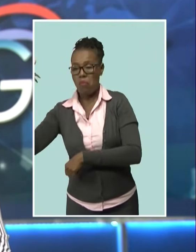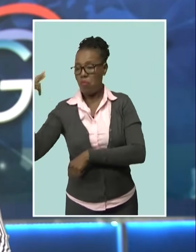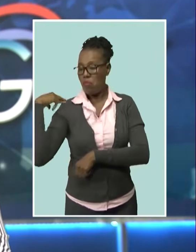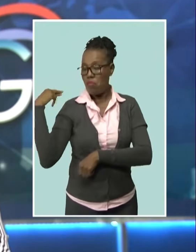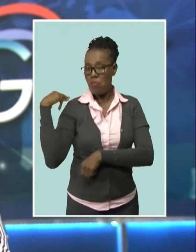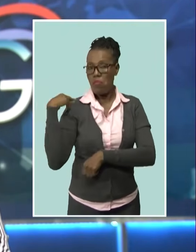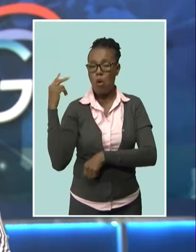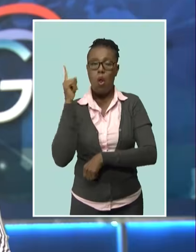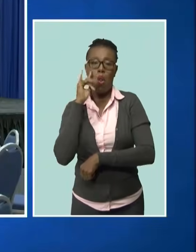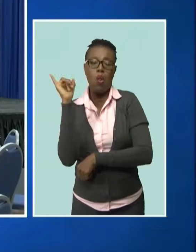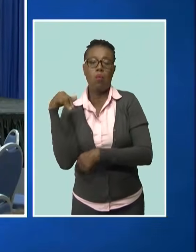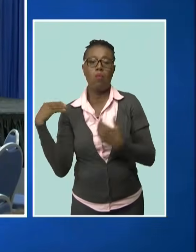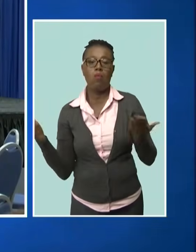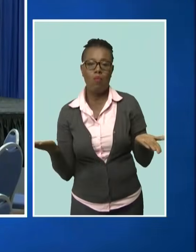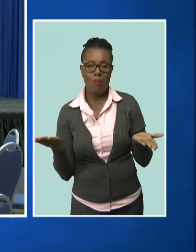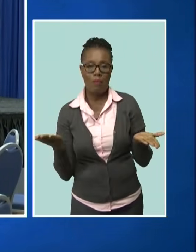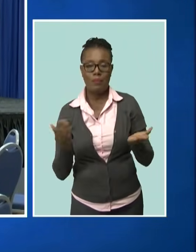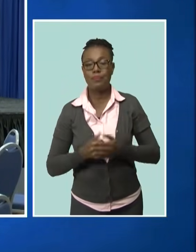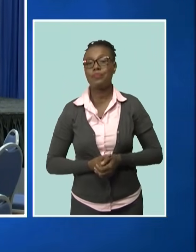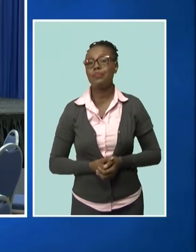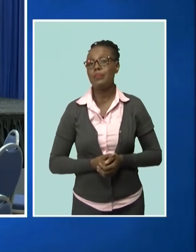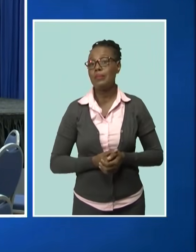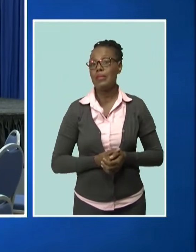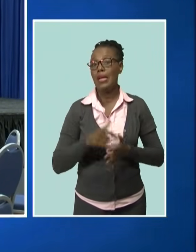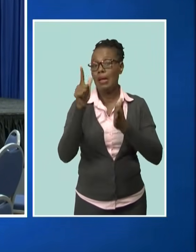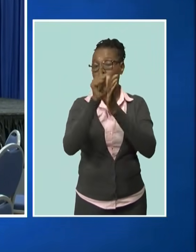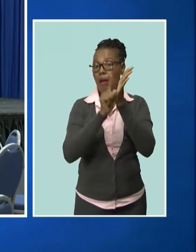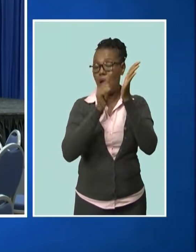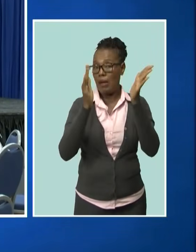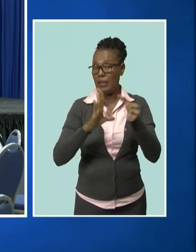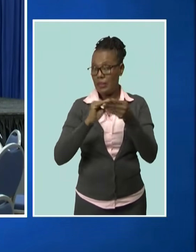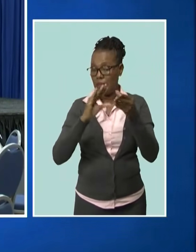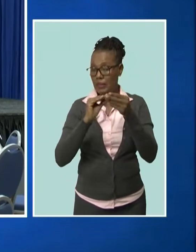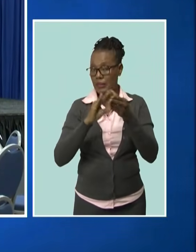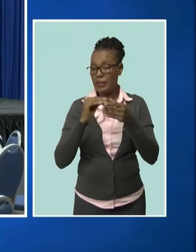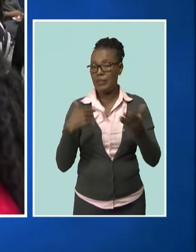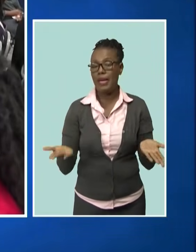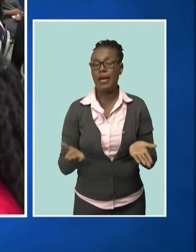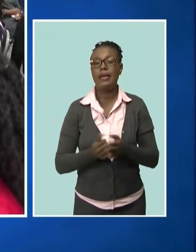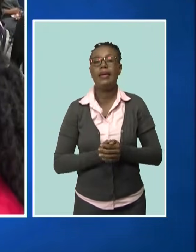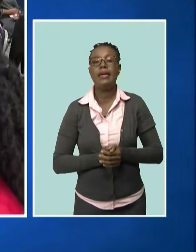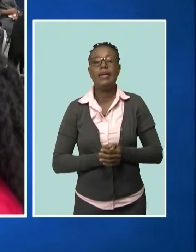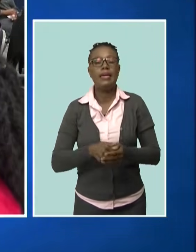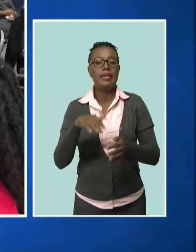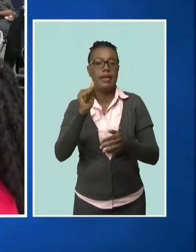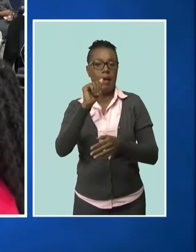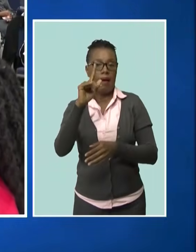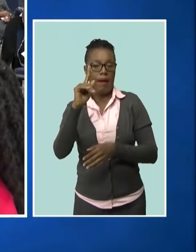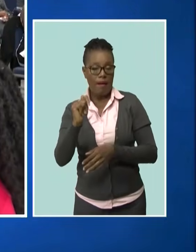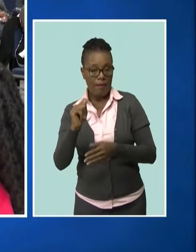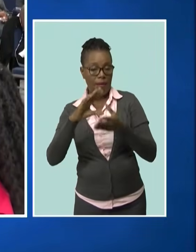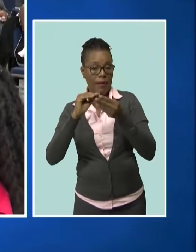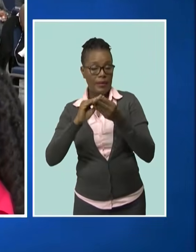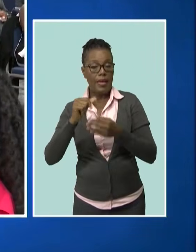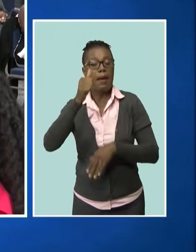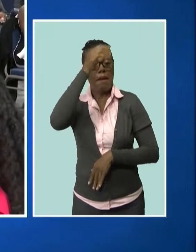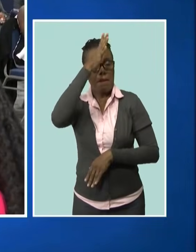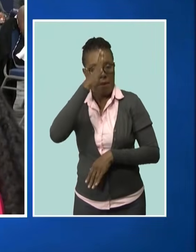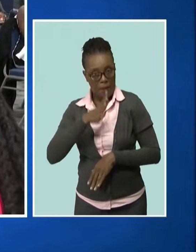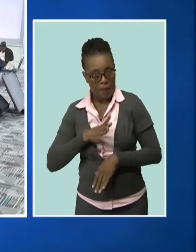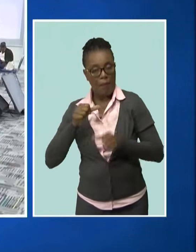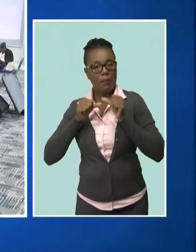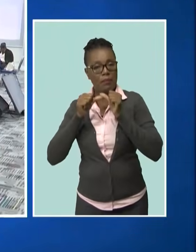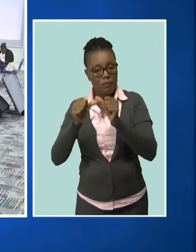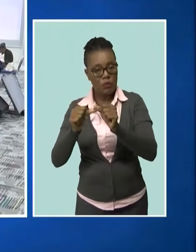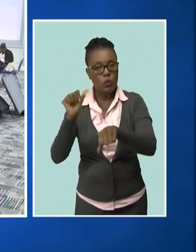report. The attorney at law said that contained in the Paternity Act is the requirement that males must be employed continuously for 12